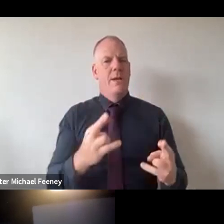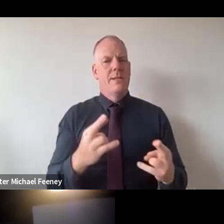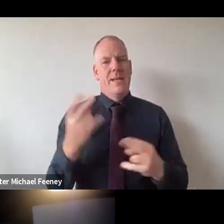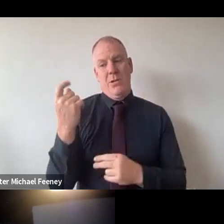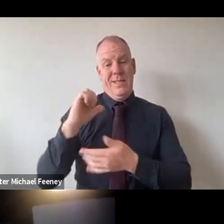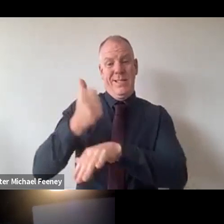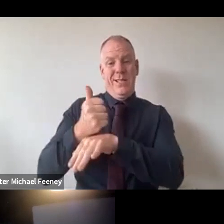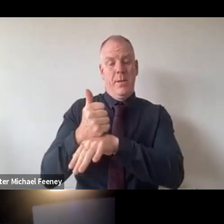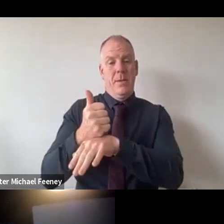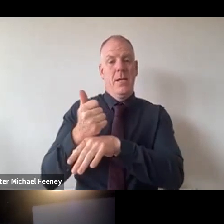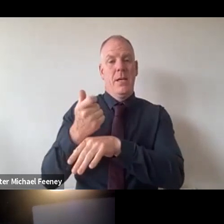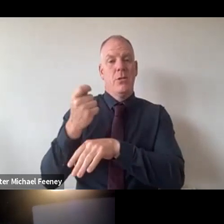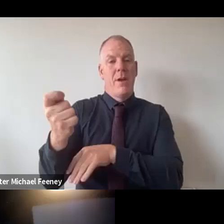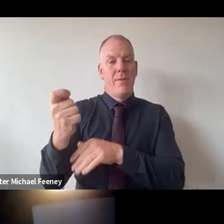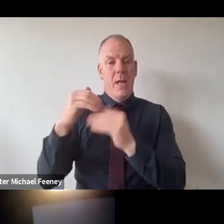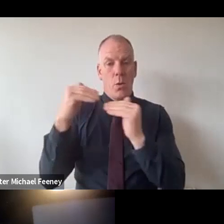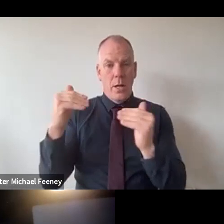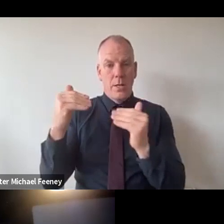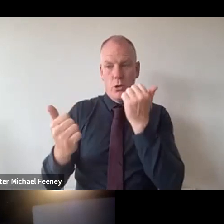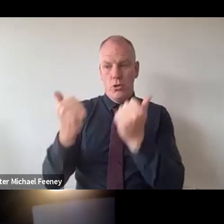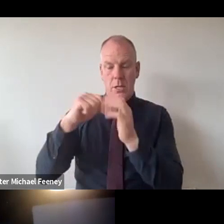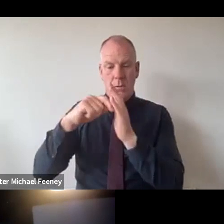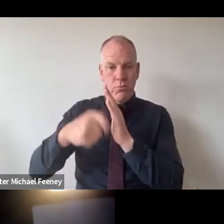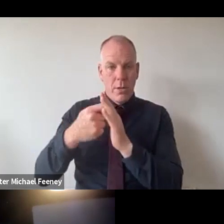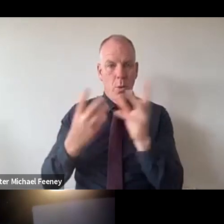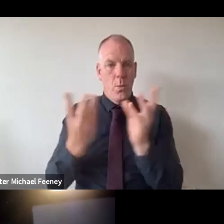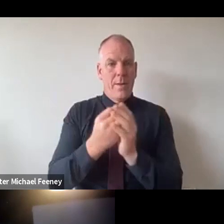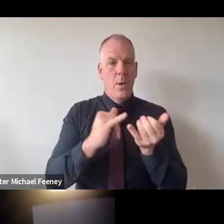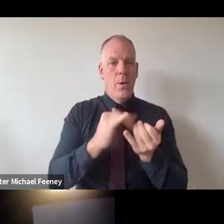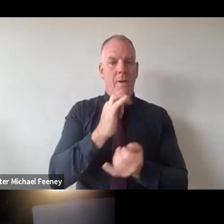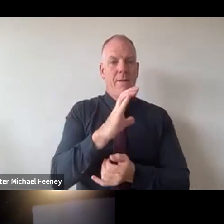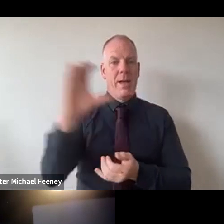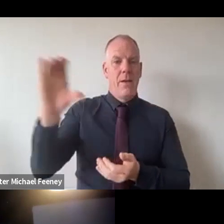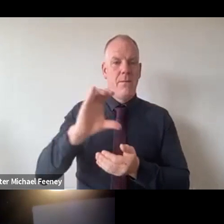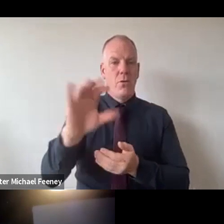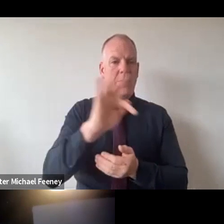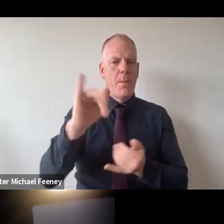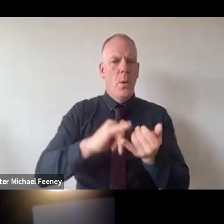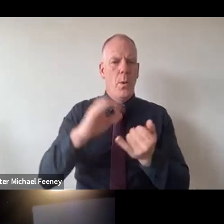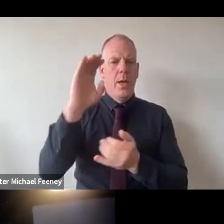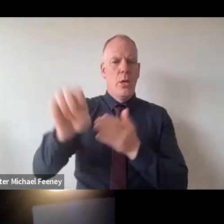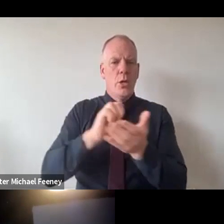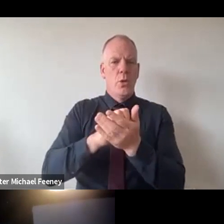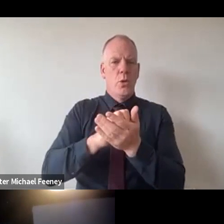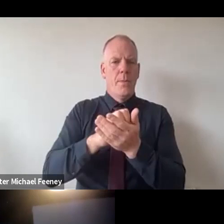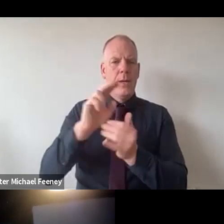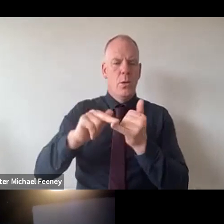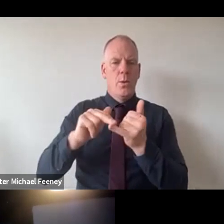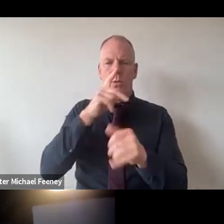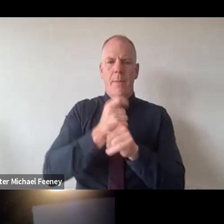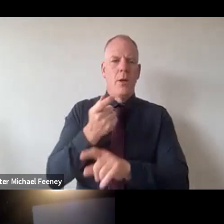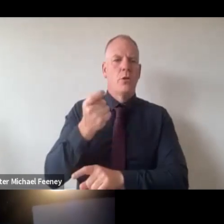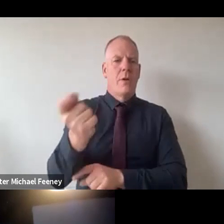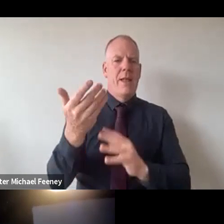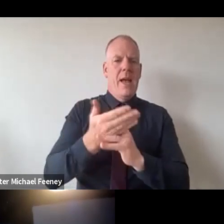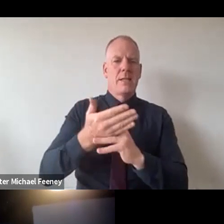Equality and Justice project, which is a joint project with FLAC funded by the European Union and which focuses on traveller access to